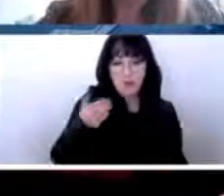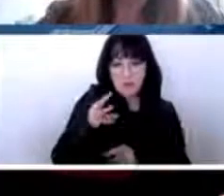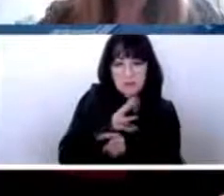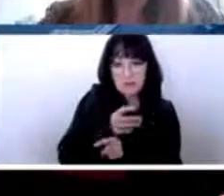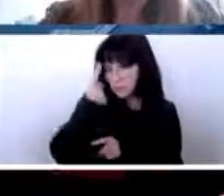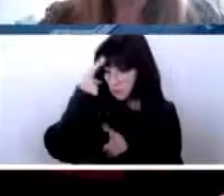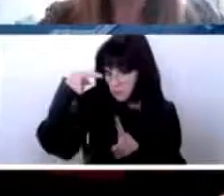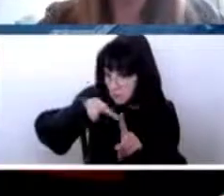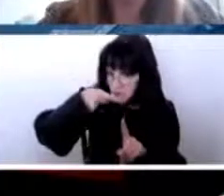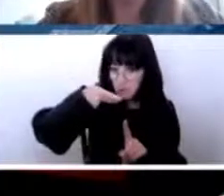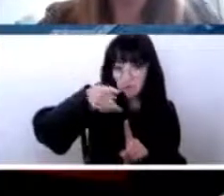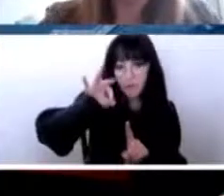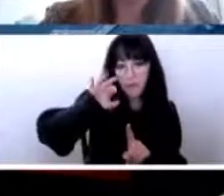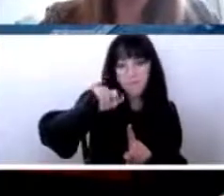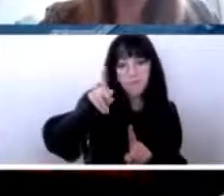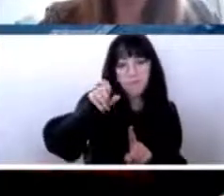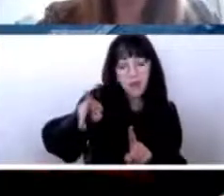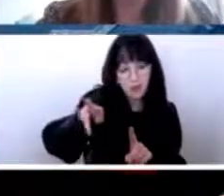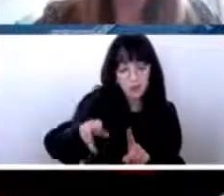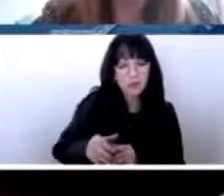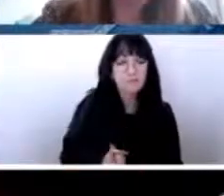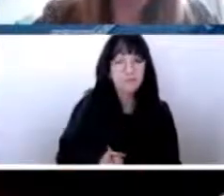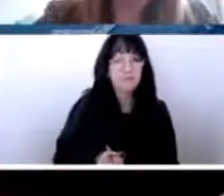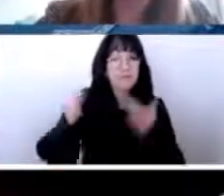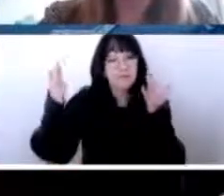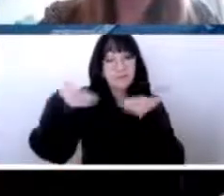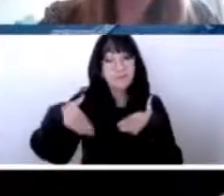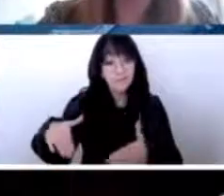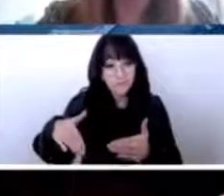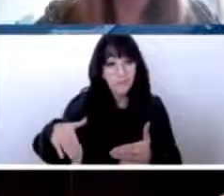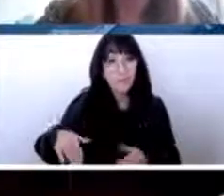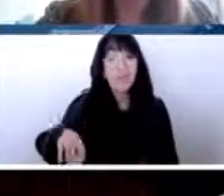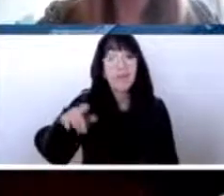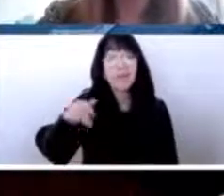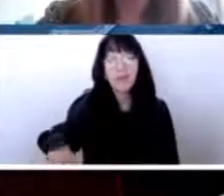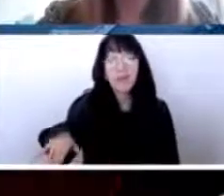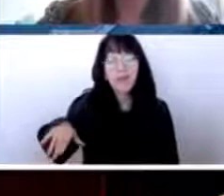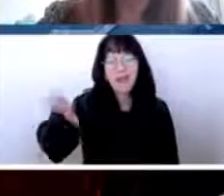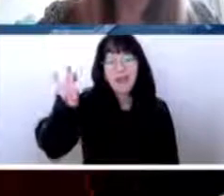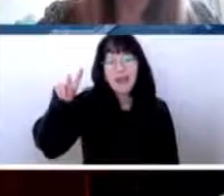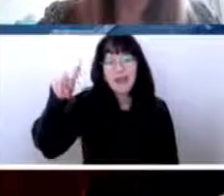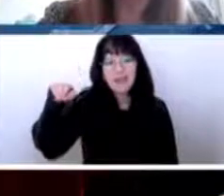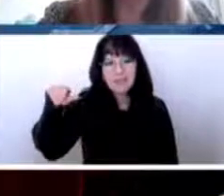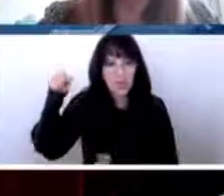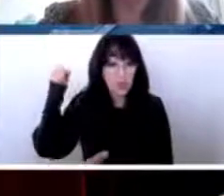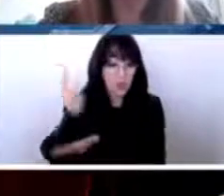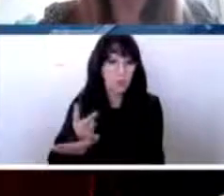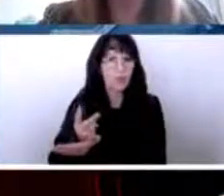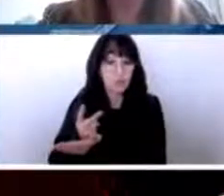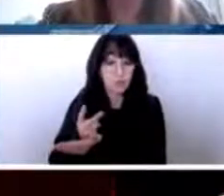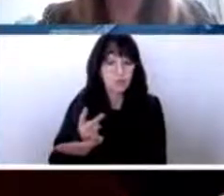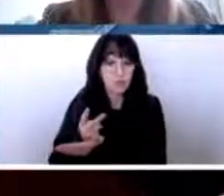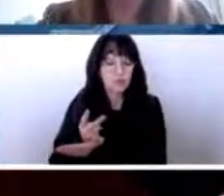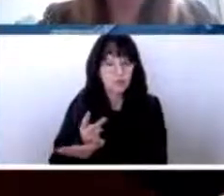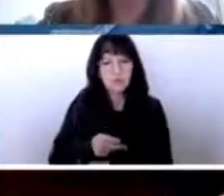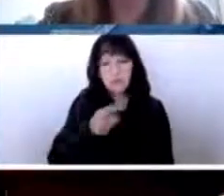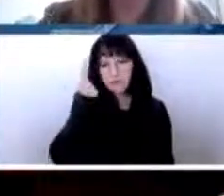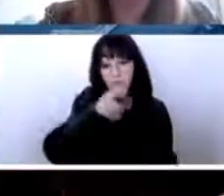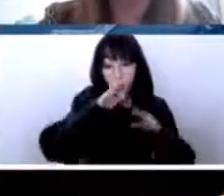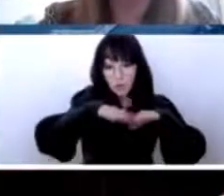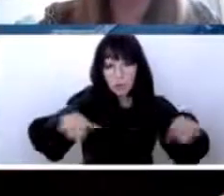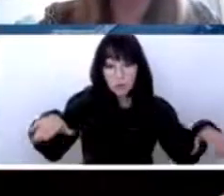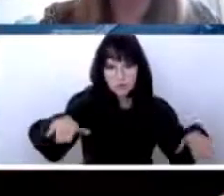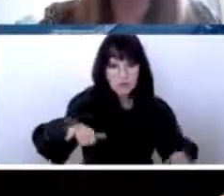And lastly, the FDA authorized a third dose of the Pfizer vaccine for kids between the ages of 5 to 11 who